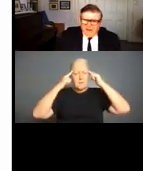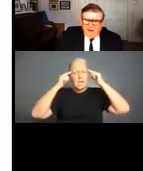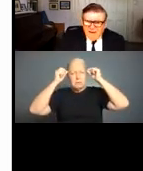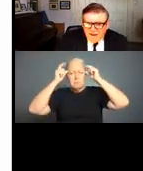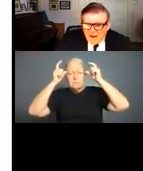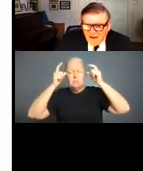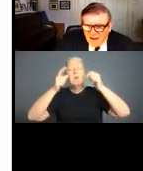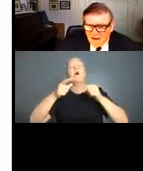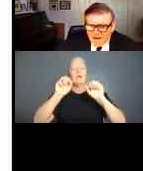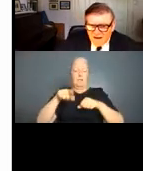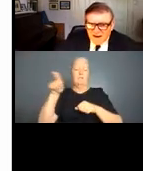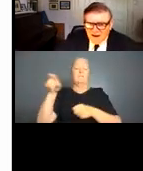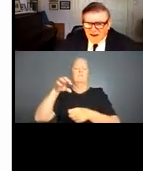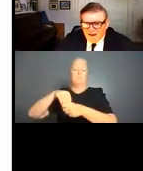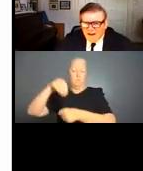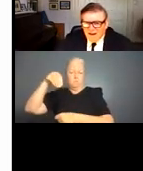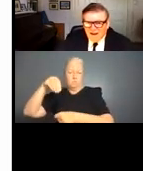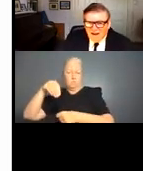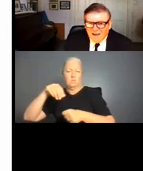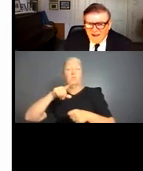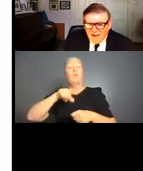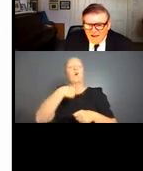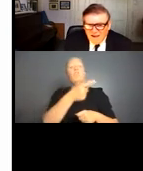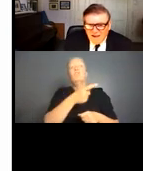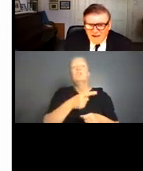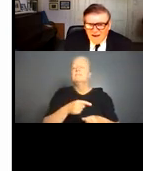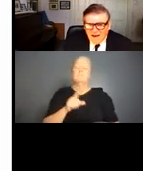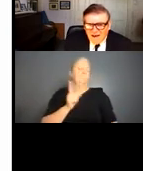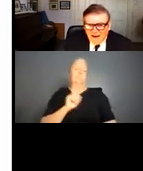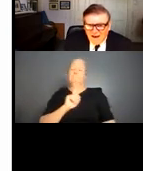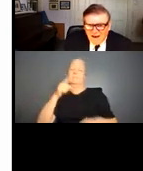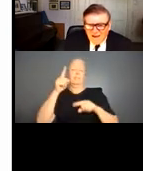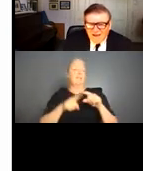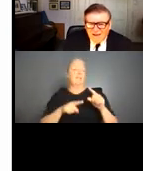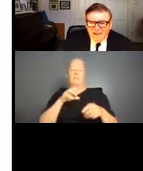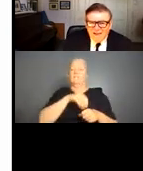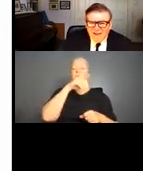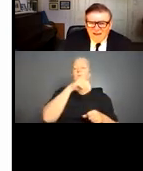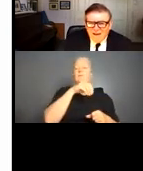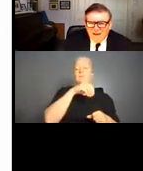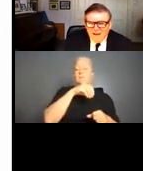had post-election violence. So, I mean, the whole discussion about,